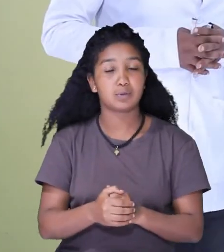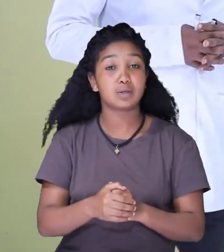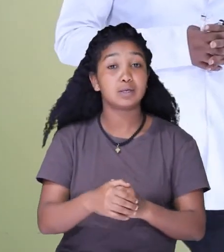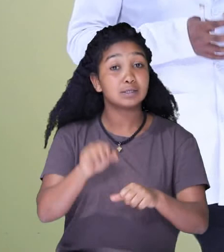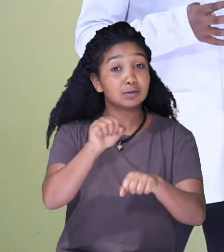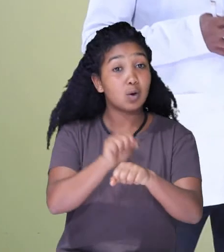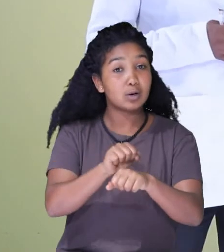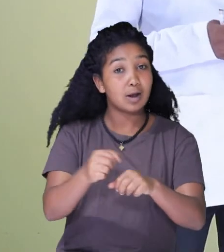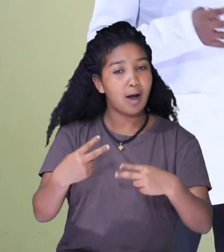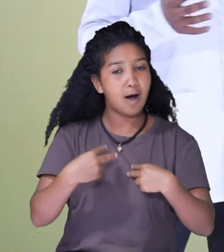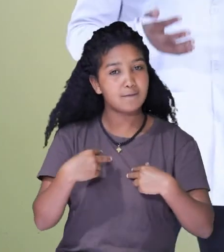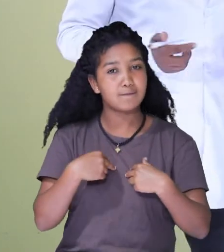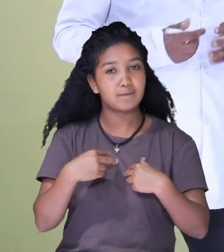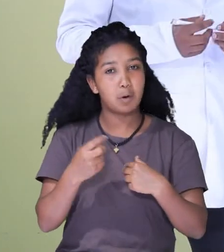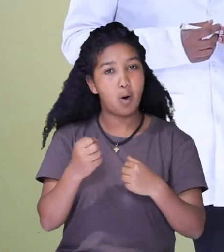Solids